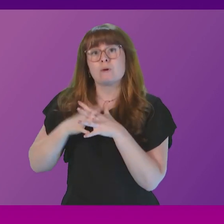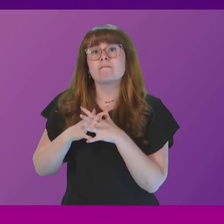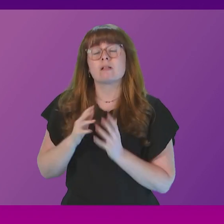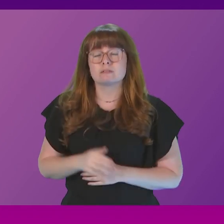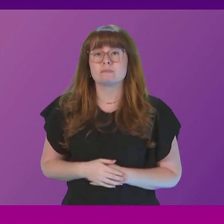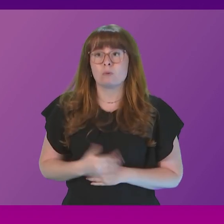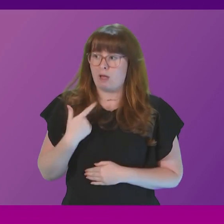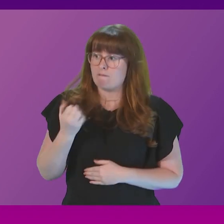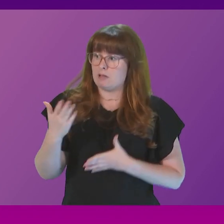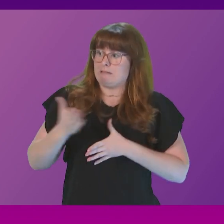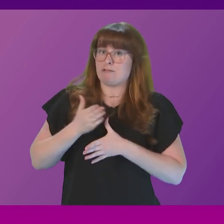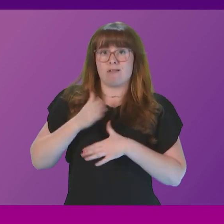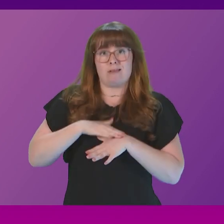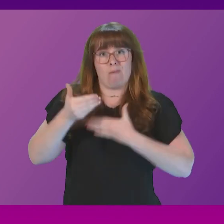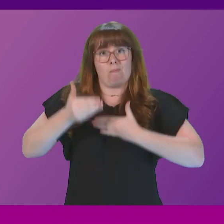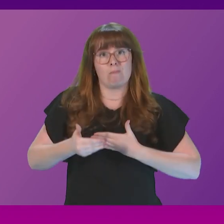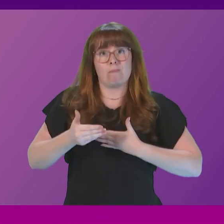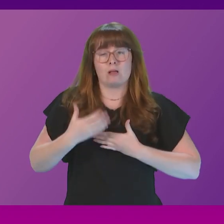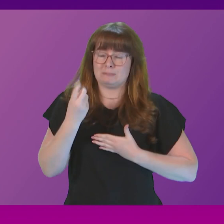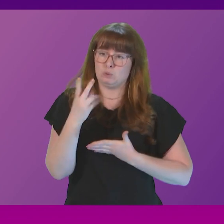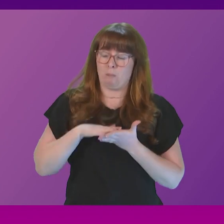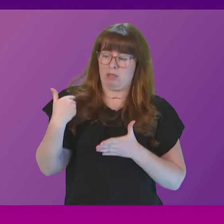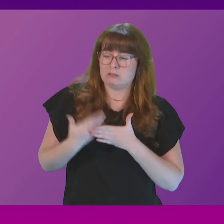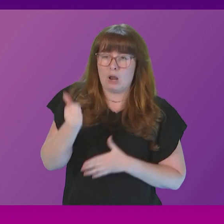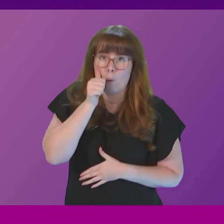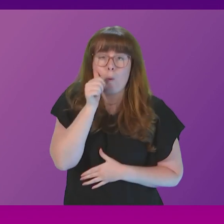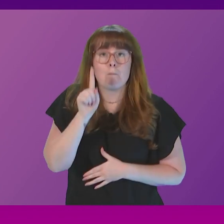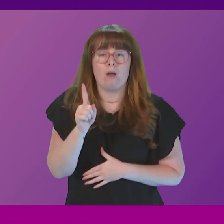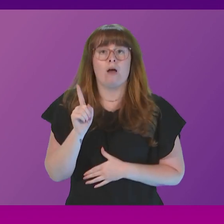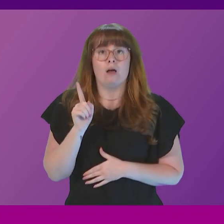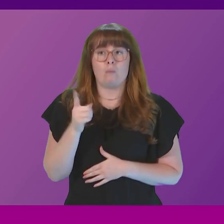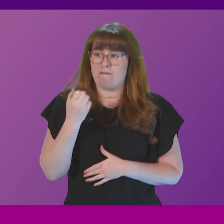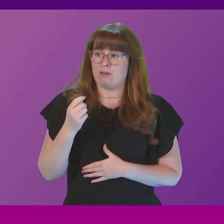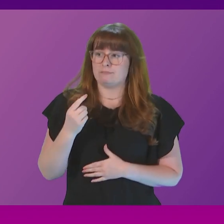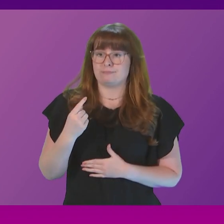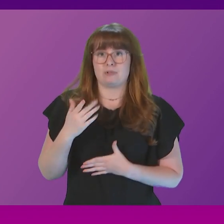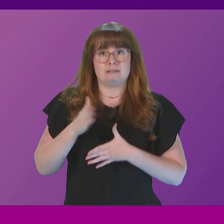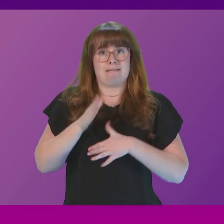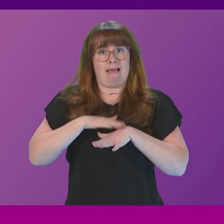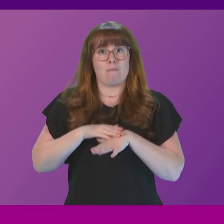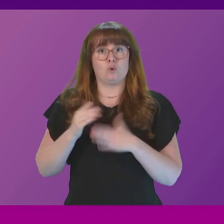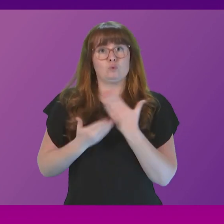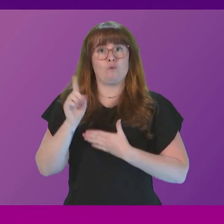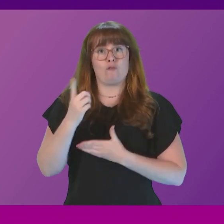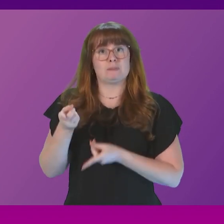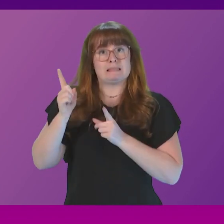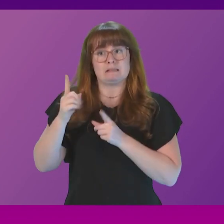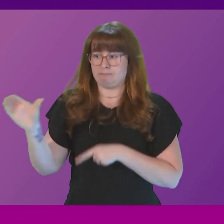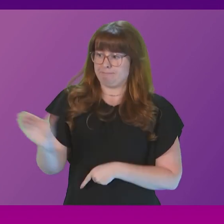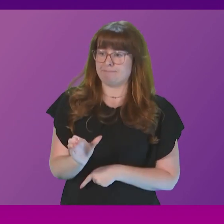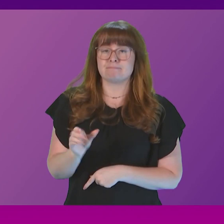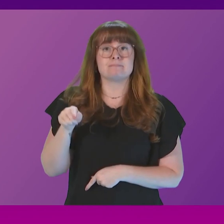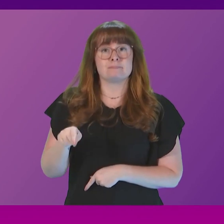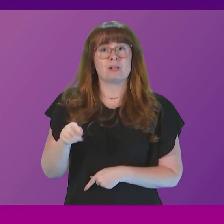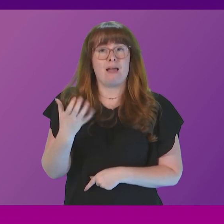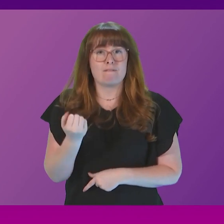that initial period, and it has been 2 months, of course, but there is that initial period when a new First Minister comes in and a new government is appointed, where there